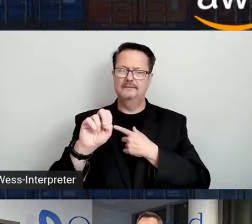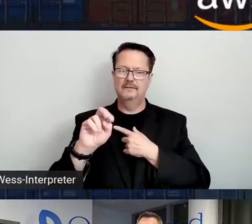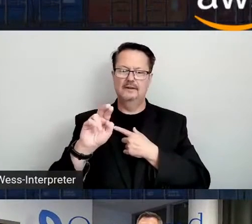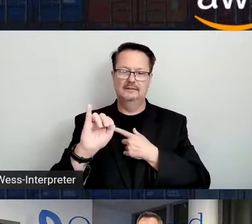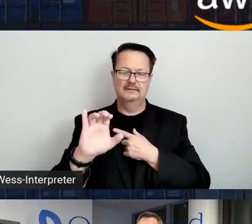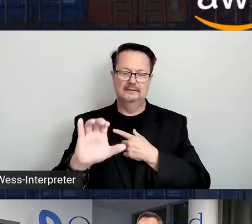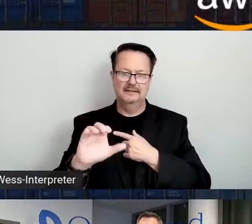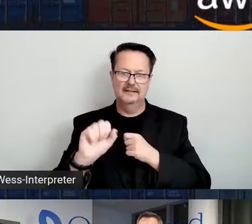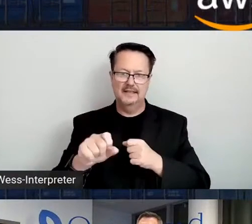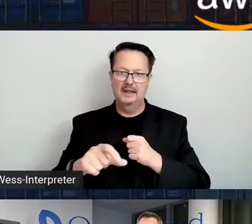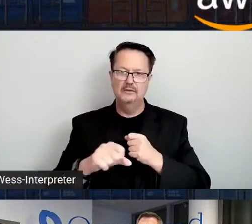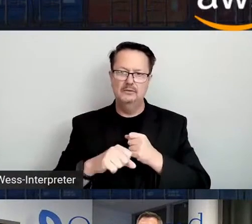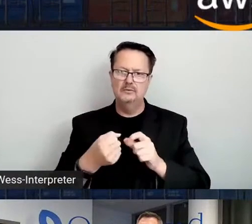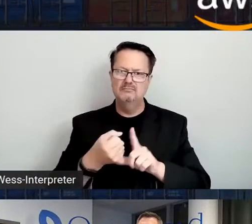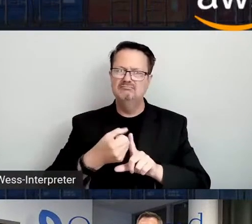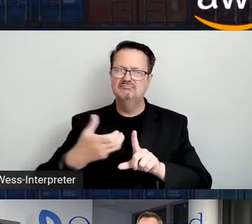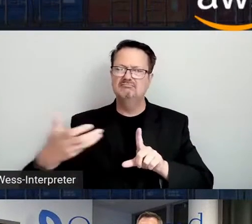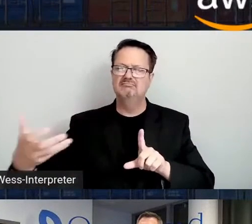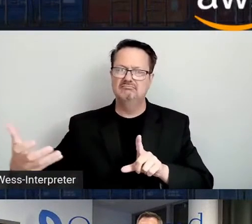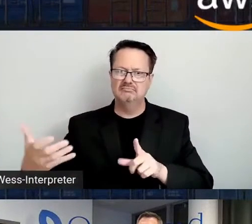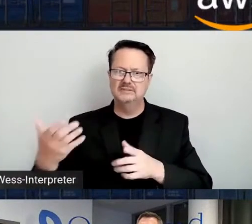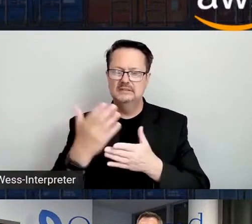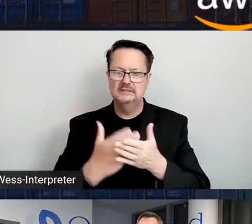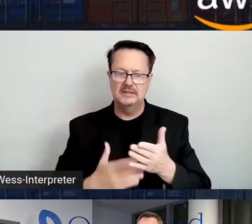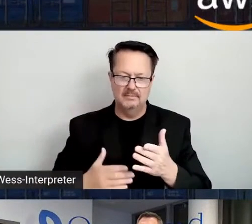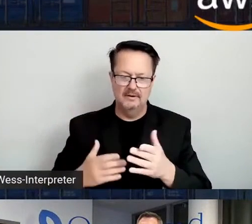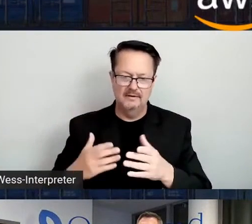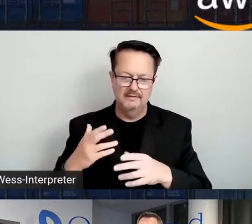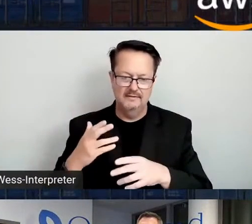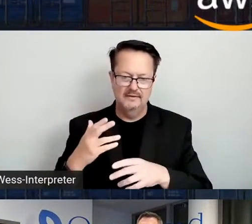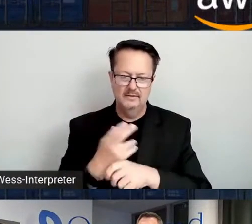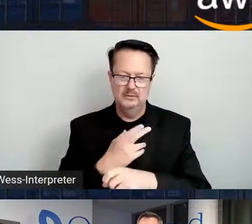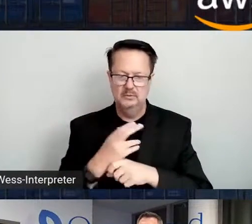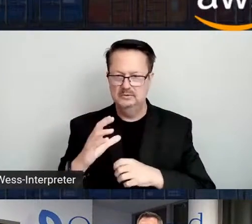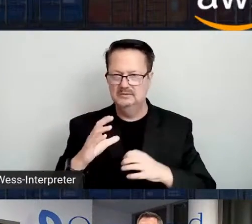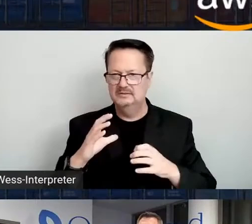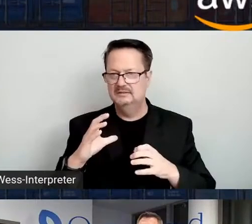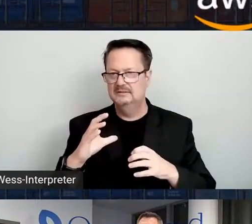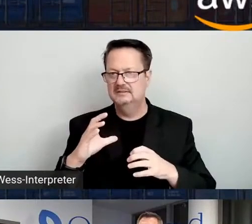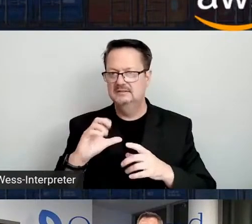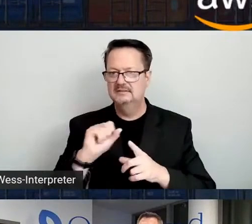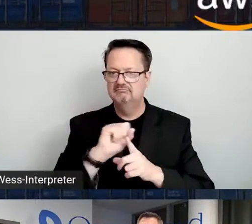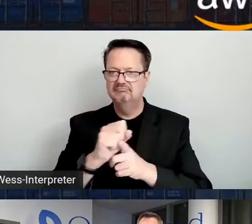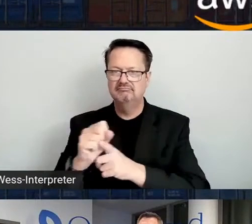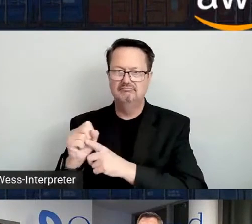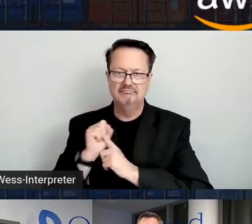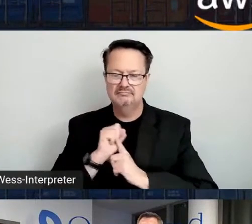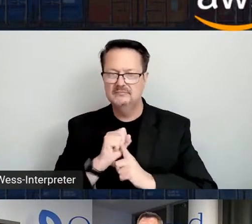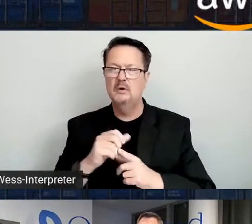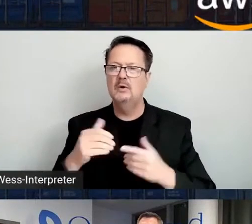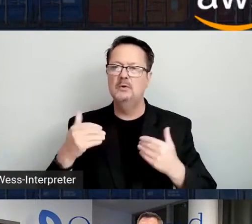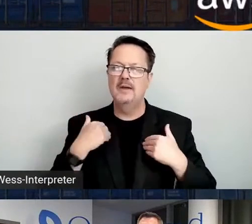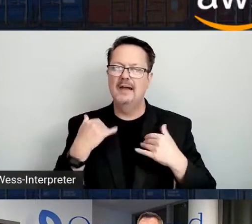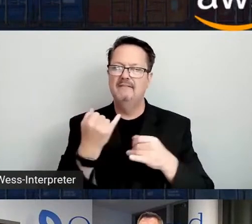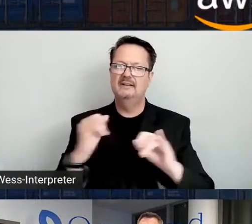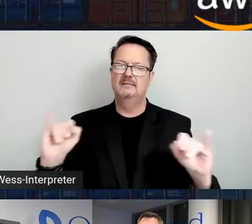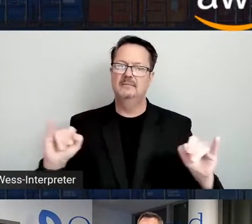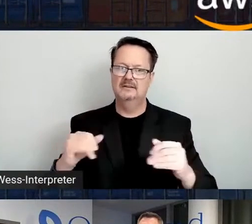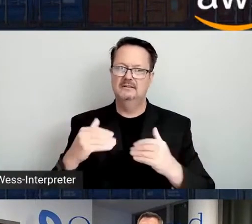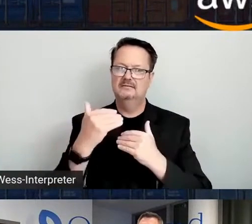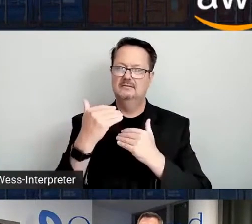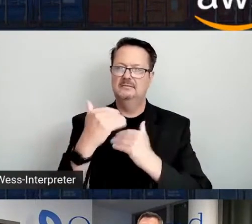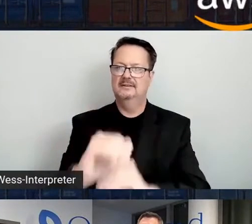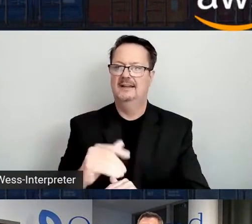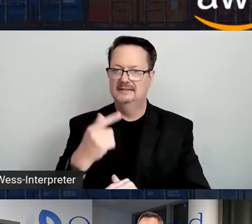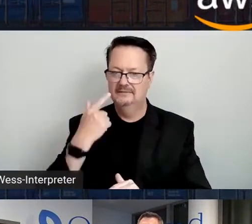about some of the use cases in which some of your customers have sovereignty constraints for their